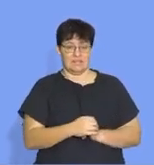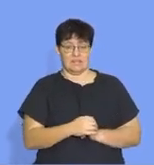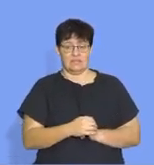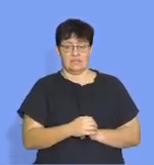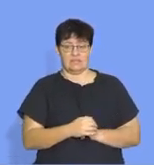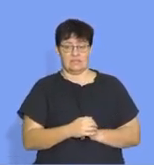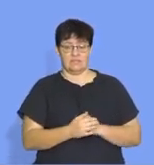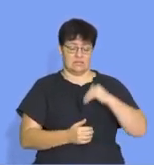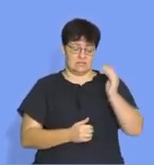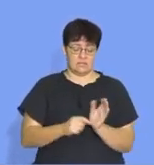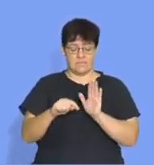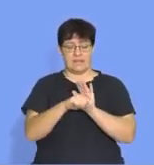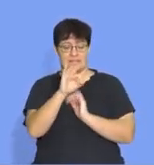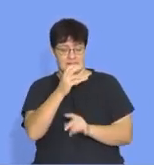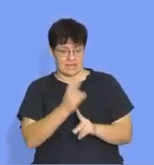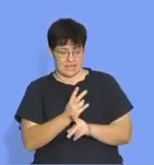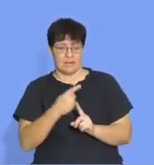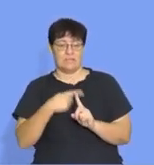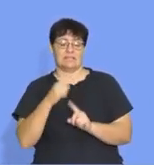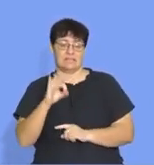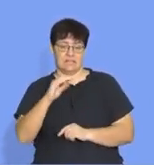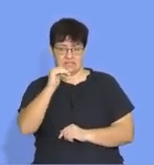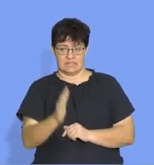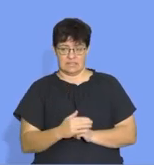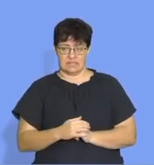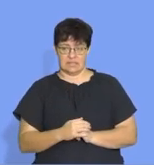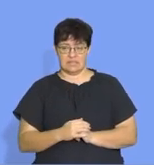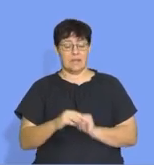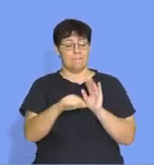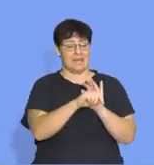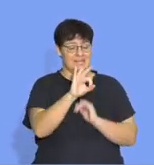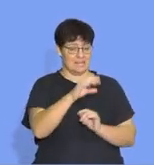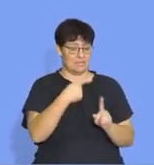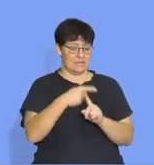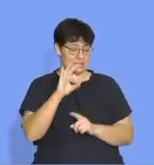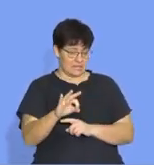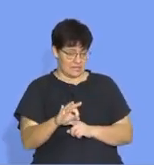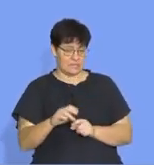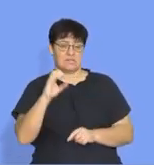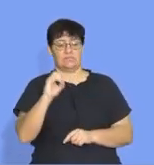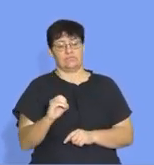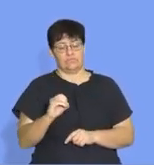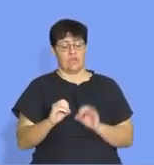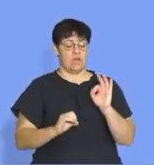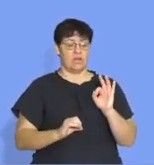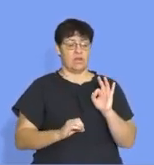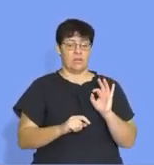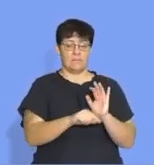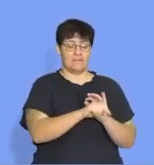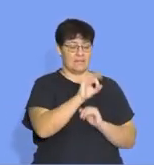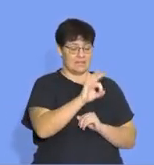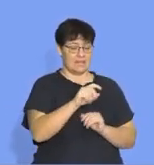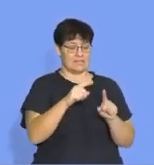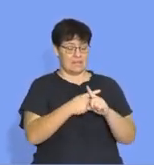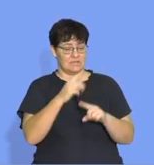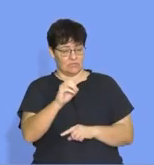bracket, minus 3 again, plus 3. And then minus 3 plus 3 is 0, multiplied by negative 3